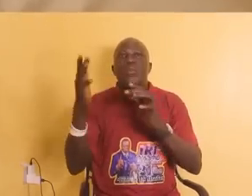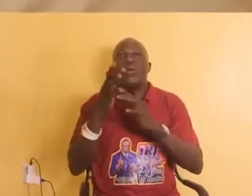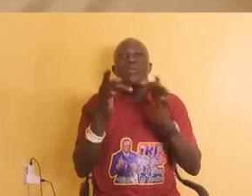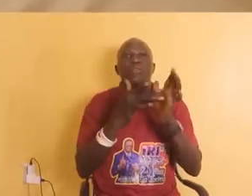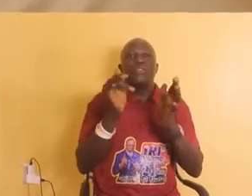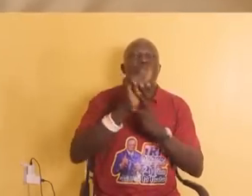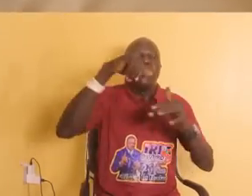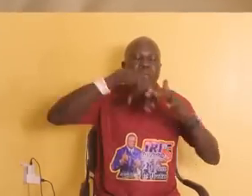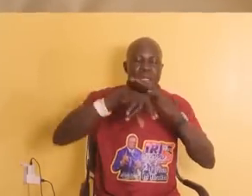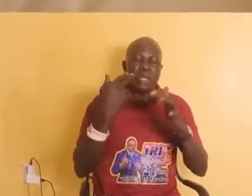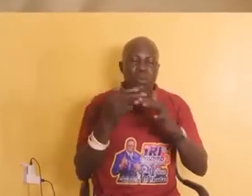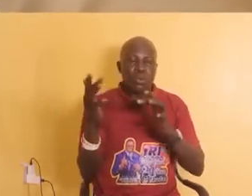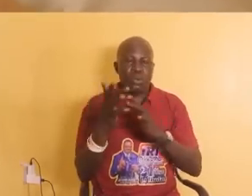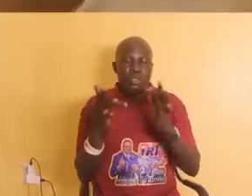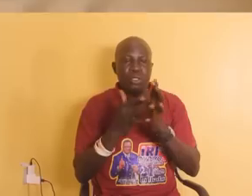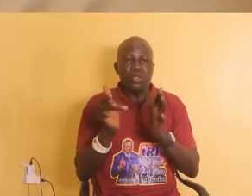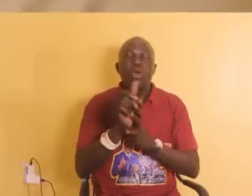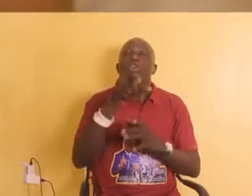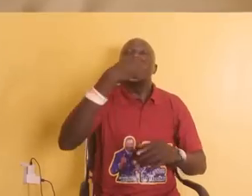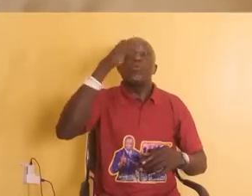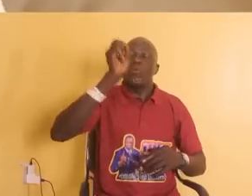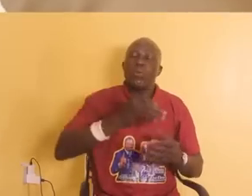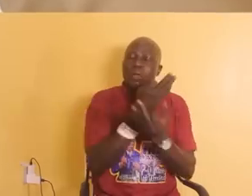of Jesus. In the name of Jesus.